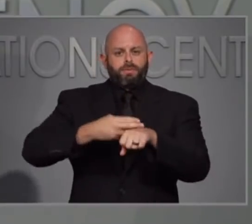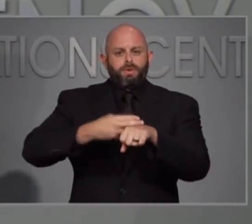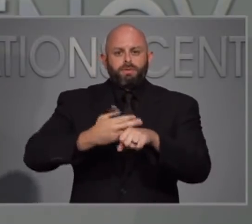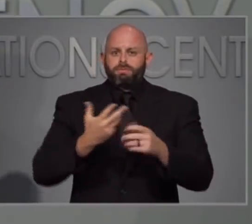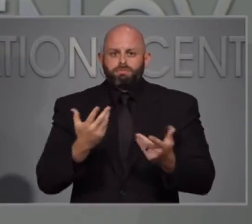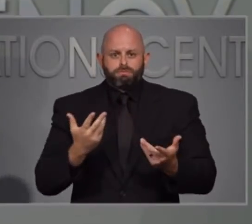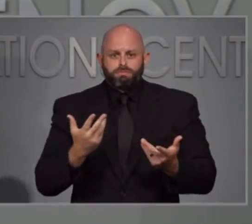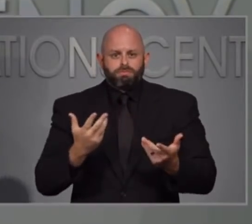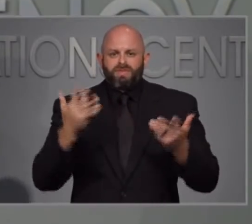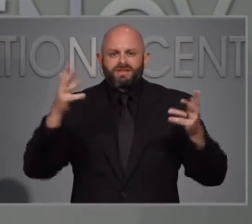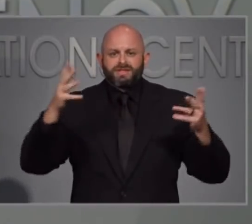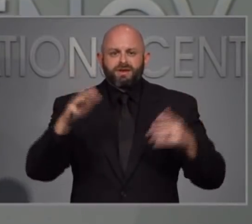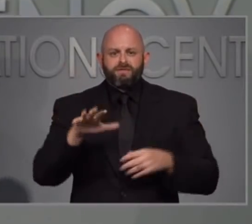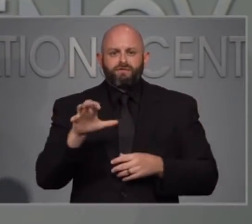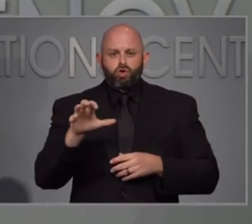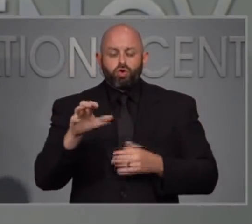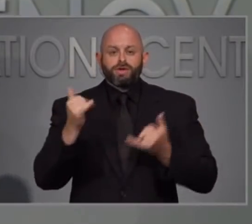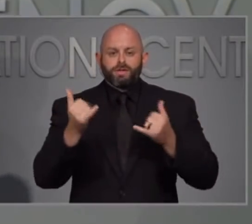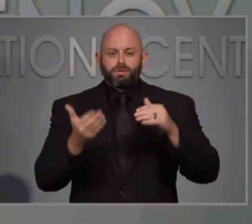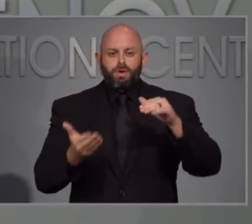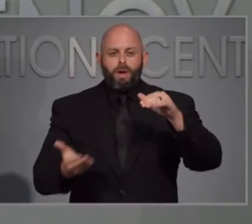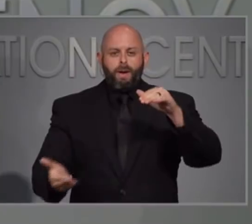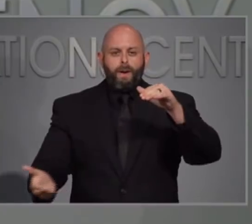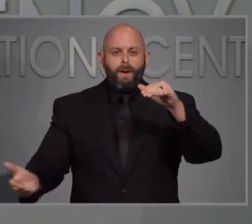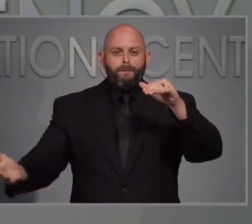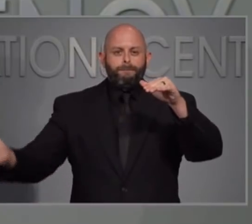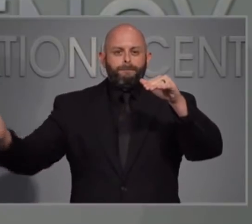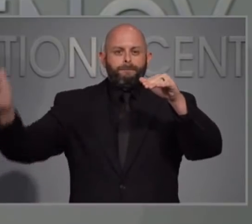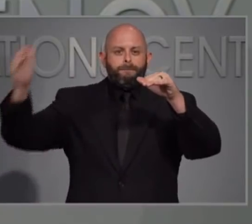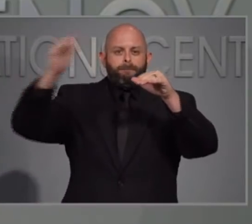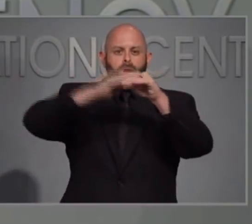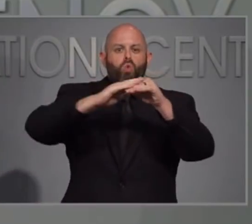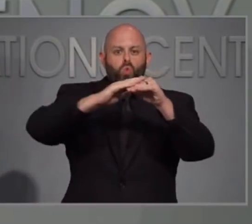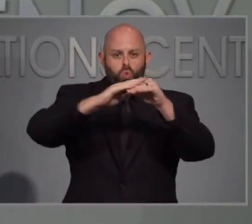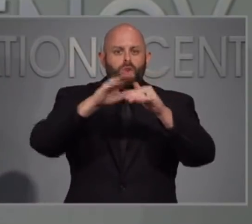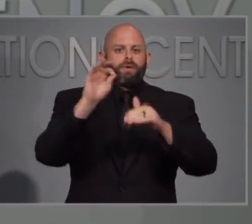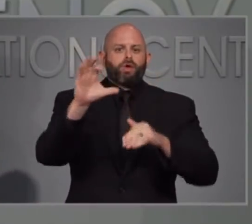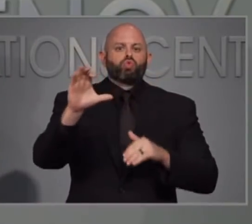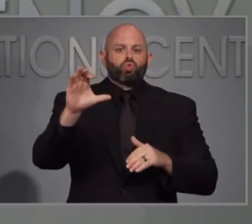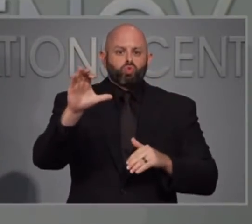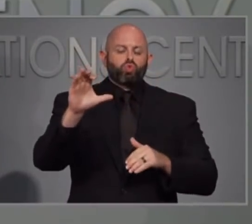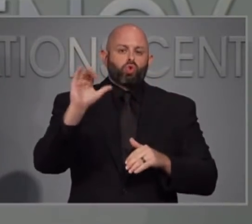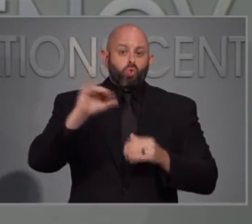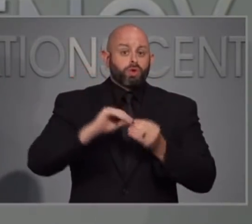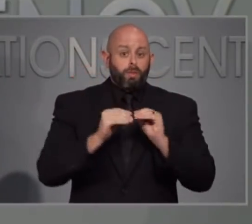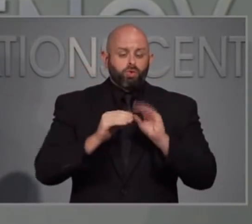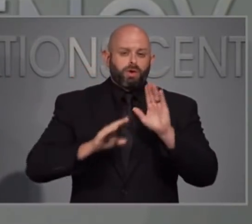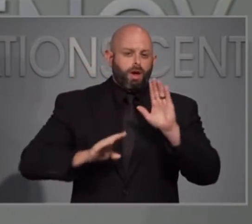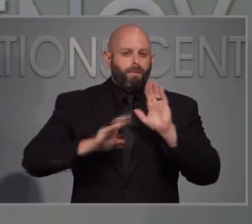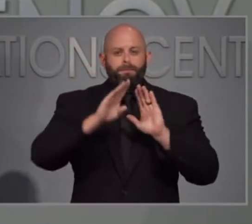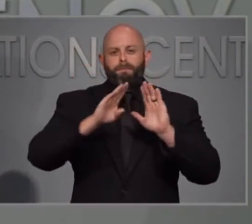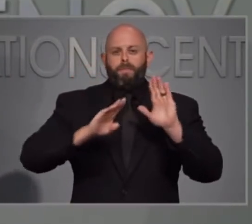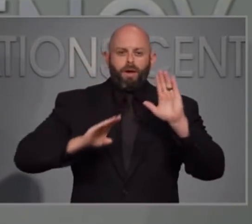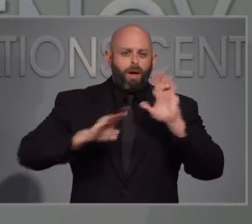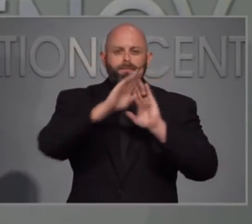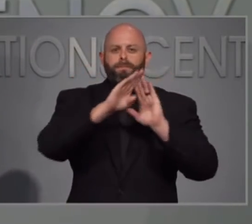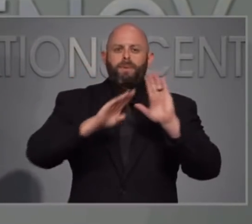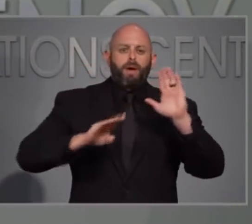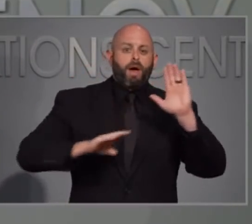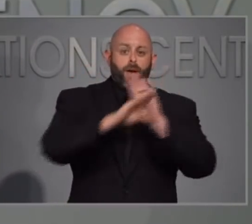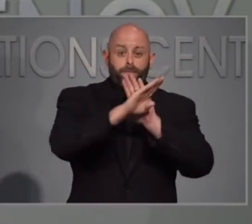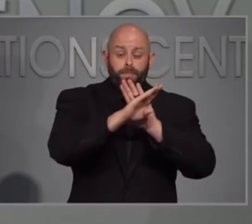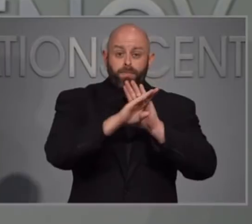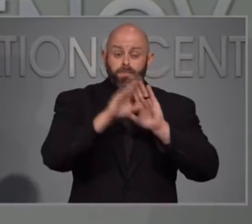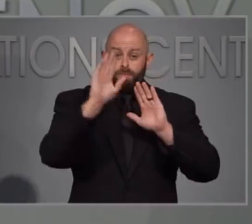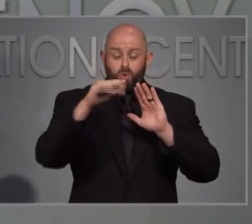in our state. We are now in the 900s, and that trend is continuing to go up. And at some point, we reach our capacity.